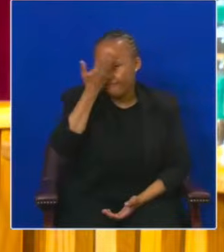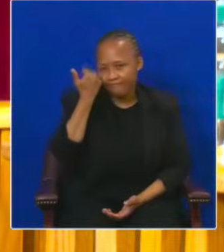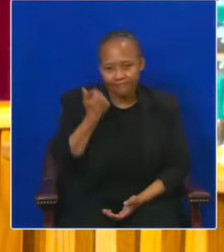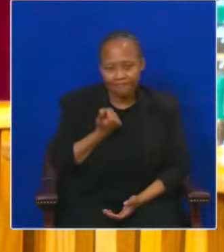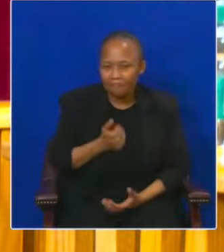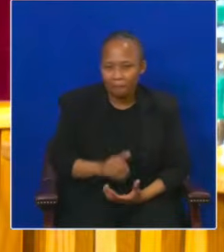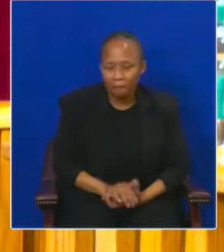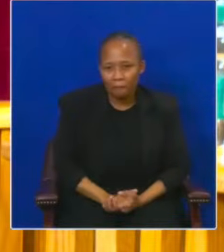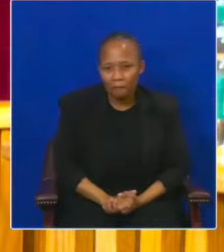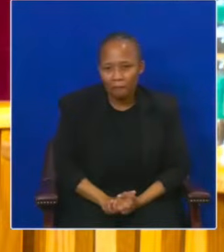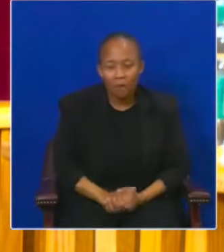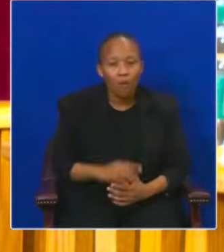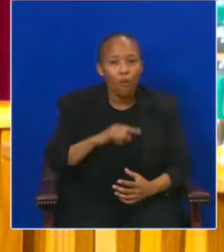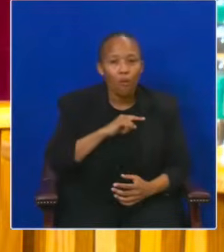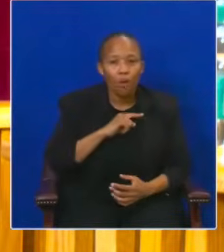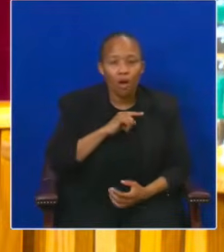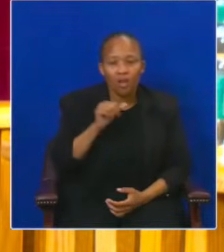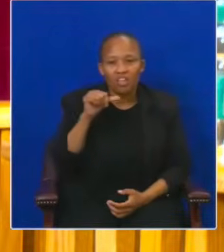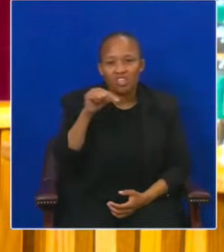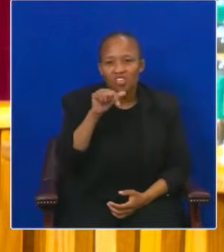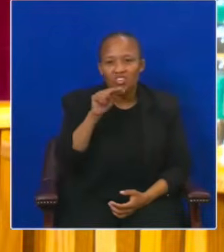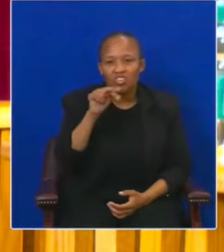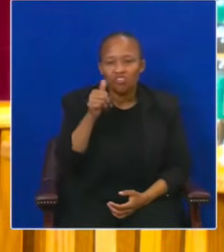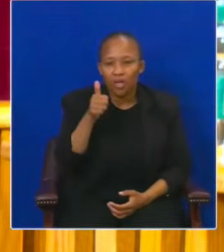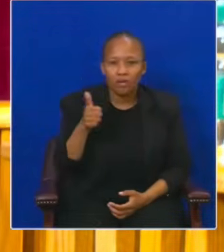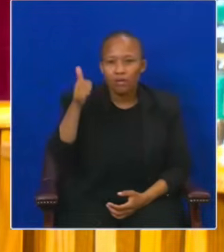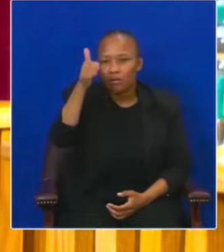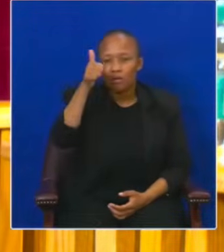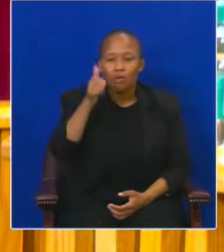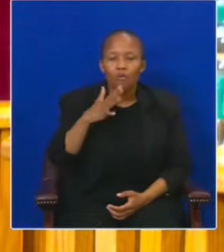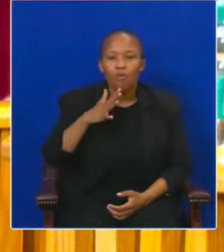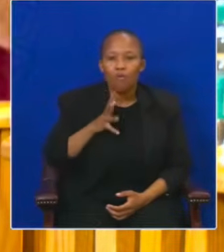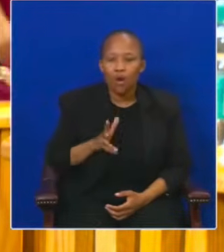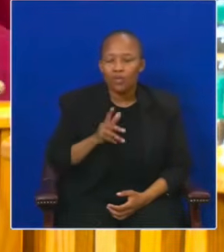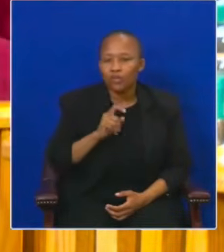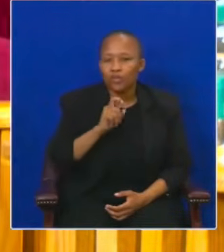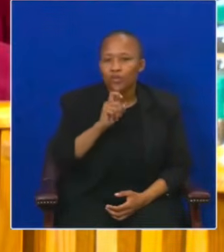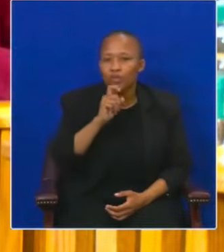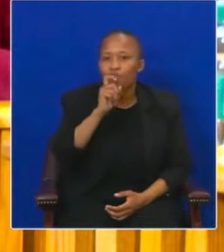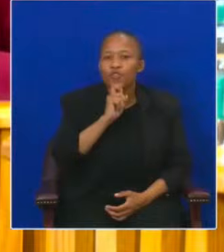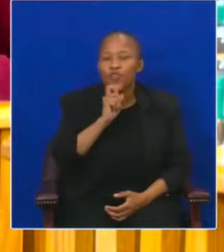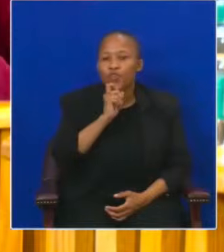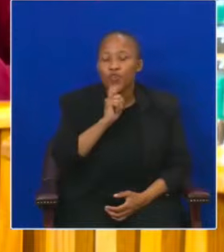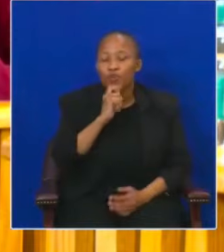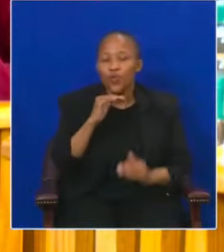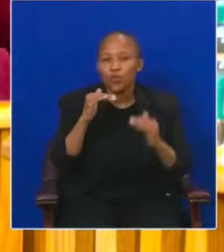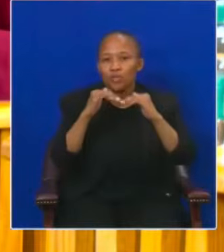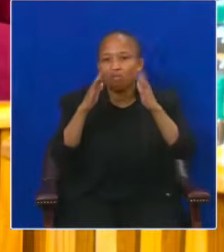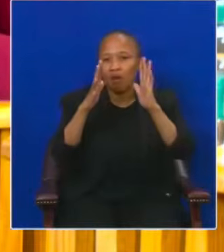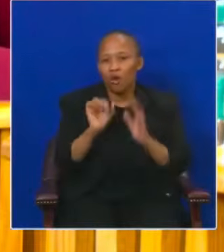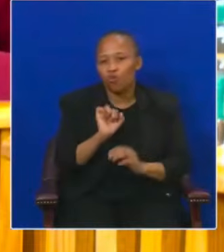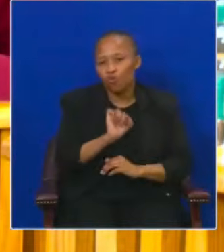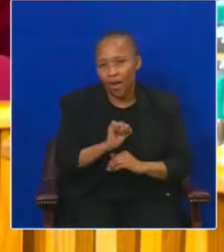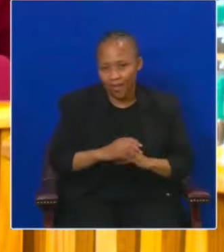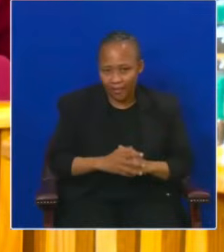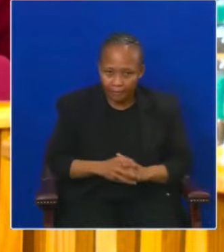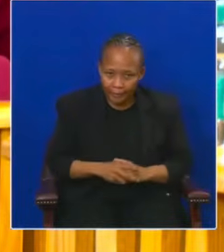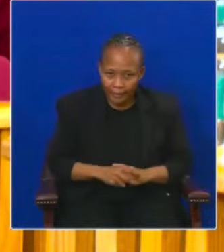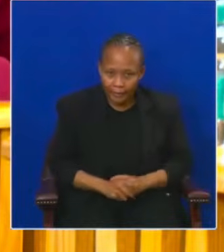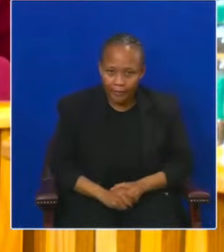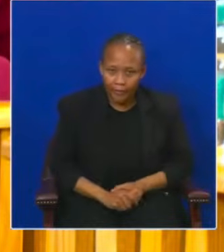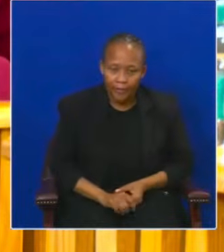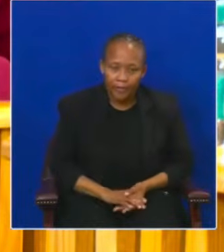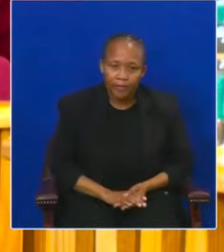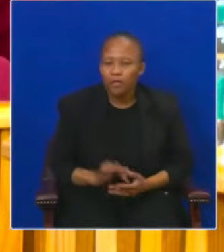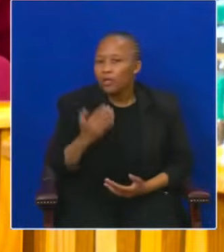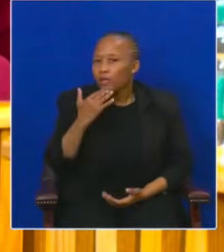general wants to utilize his penthouse. Thank you, Witness C.